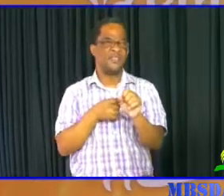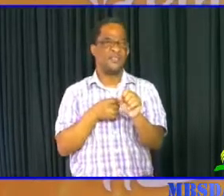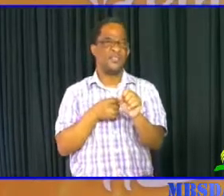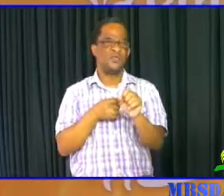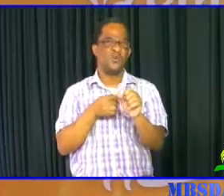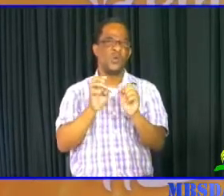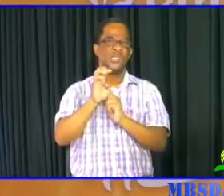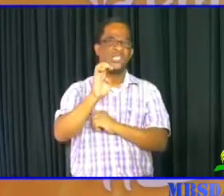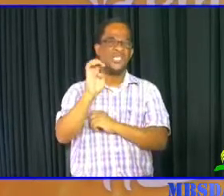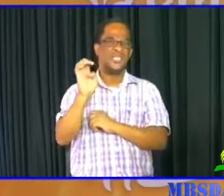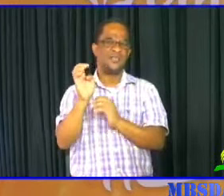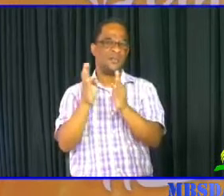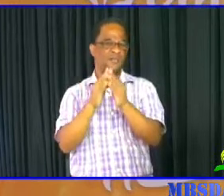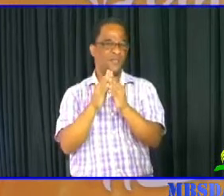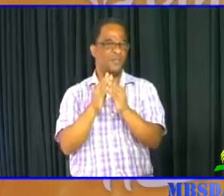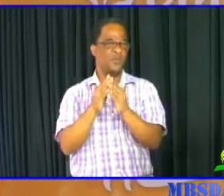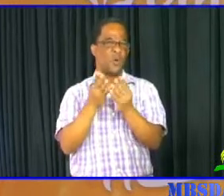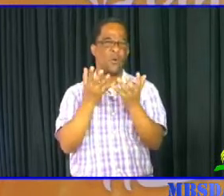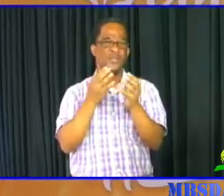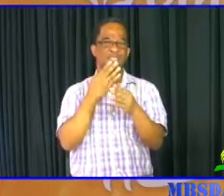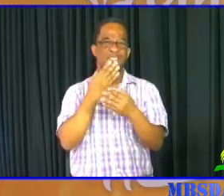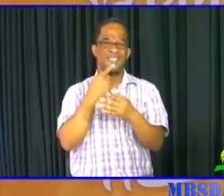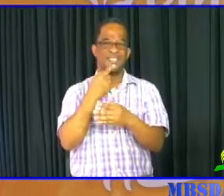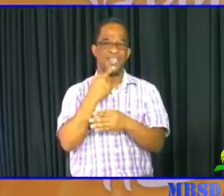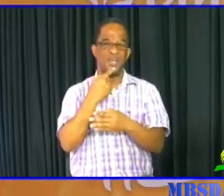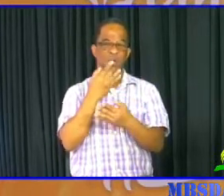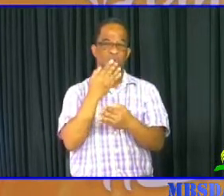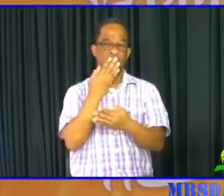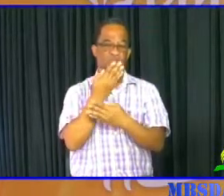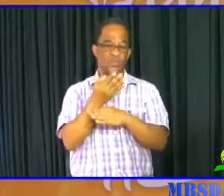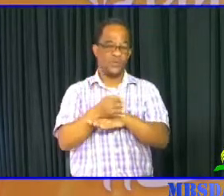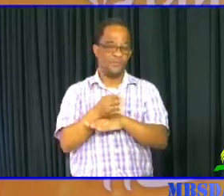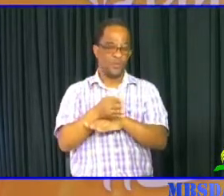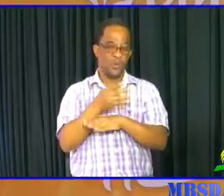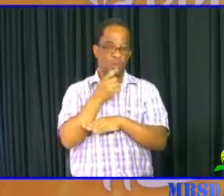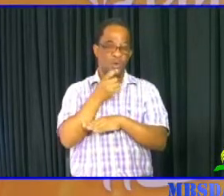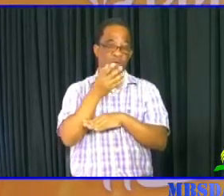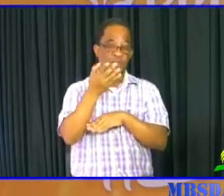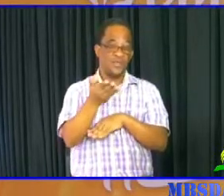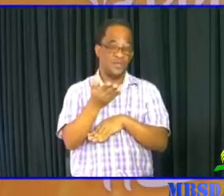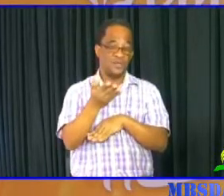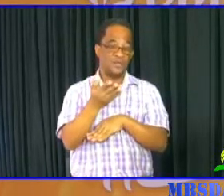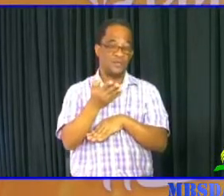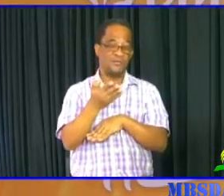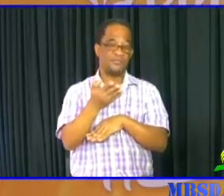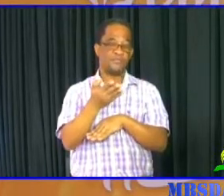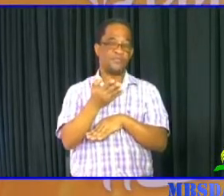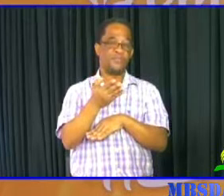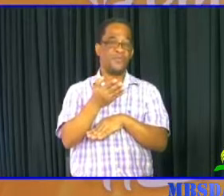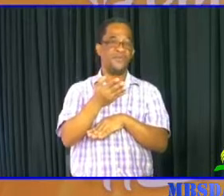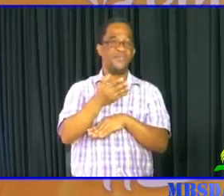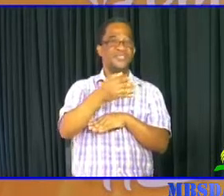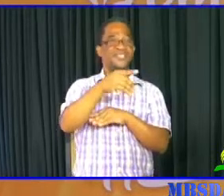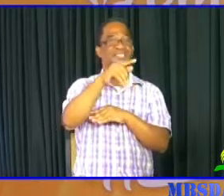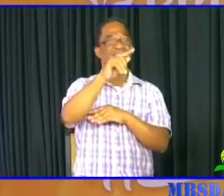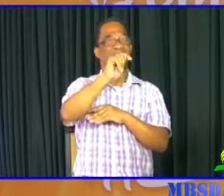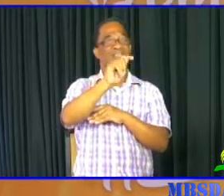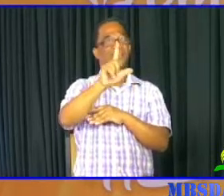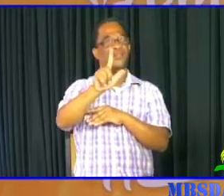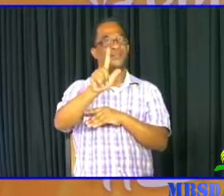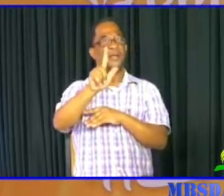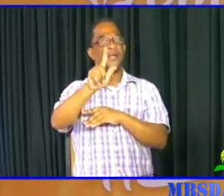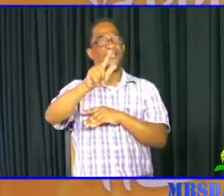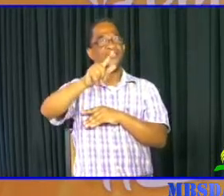Jamaica Conference. And I want to say good evening to those individuals who are there. Patricia Bernard, Nathania Davis,